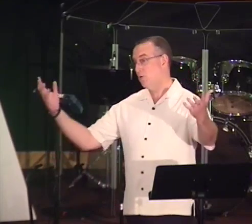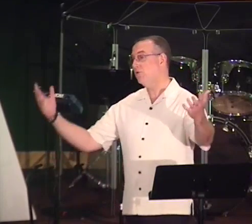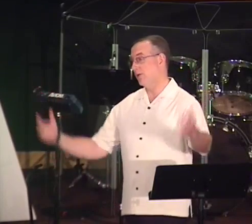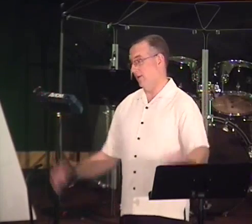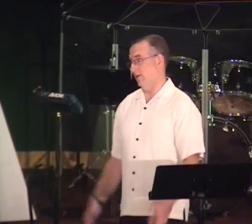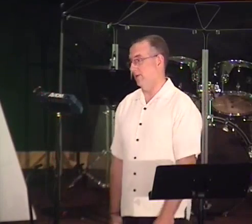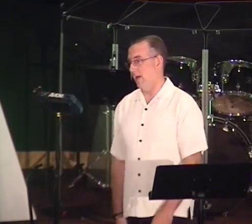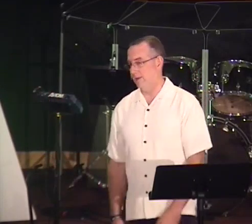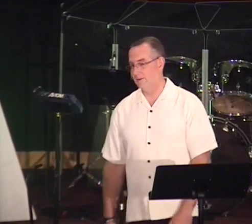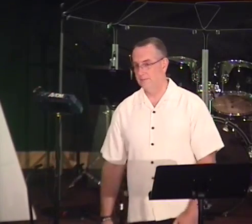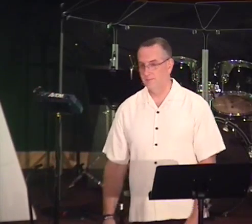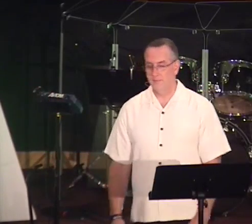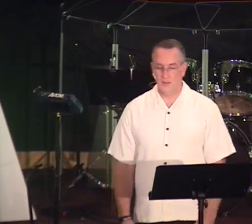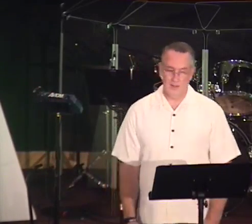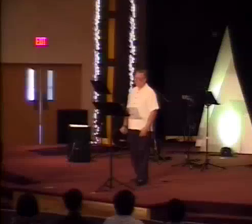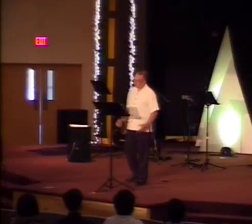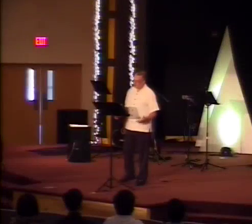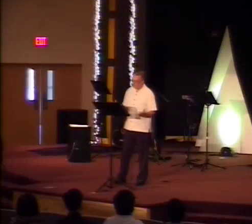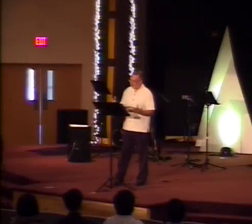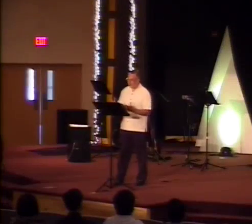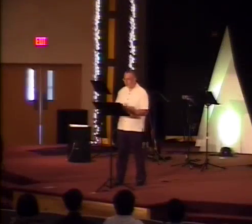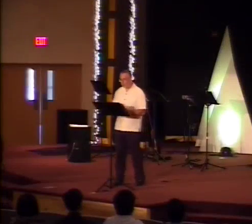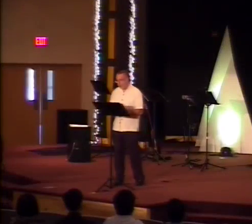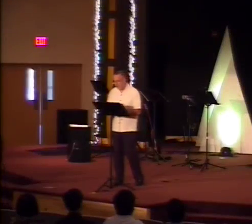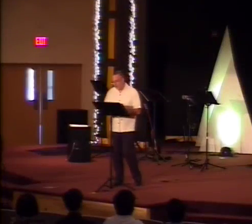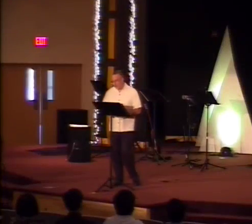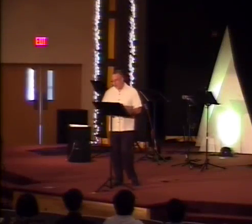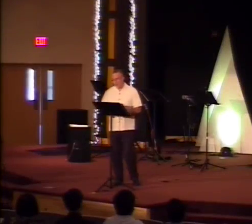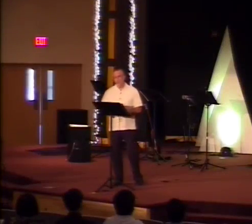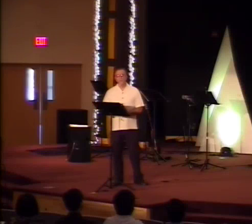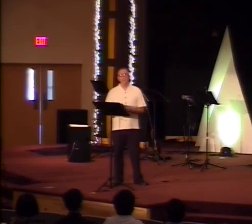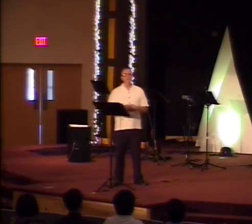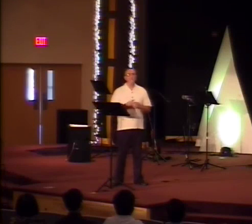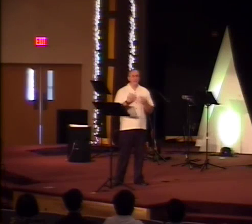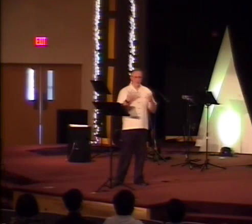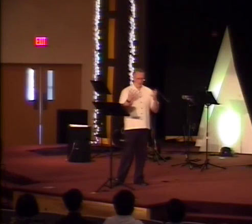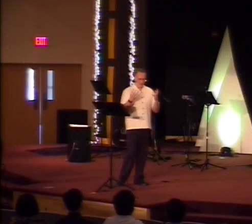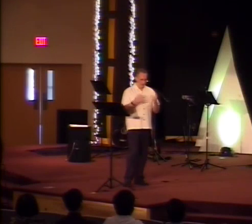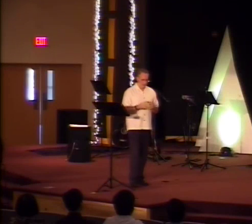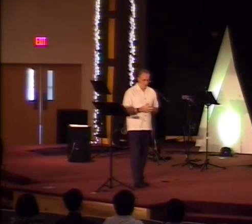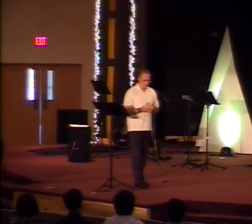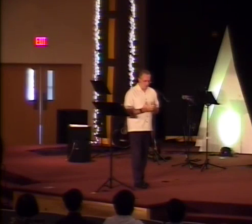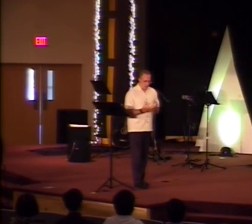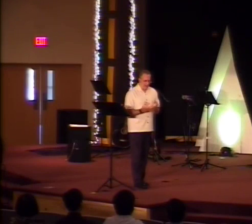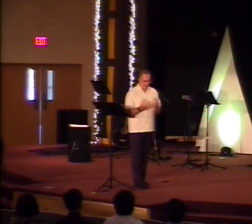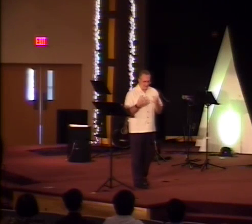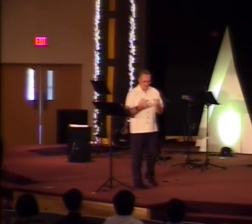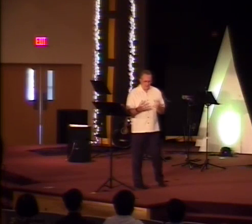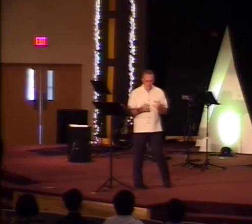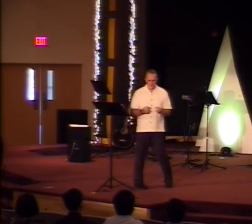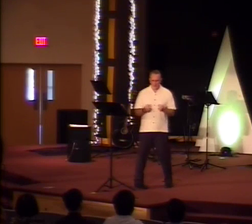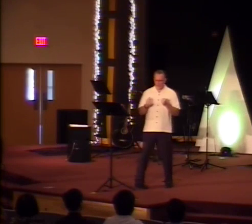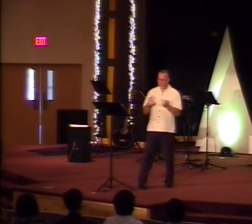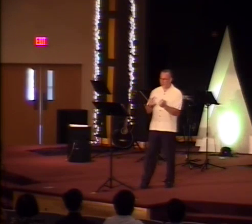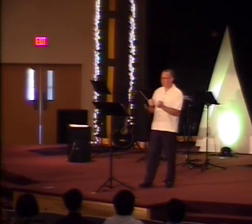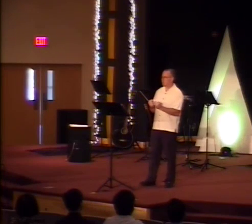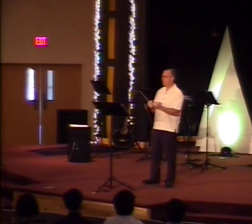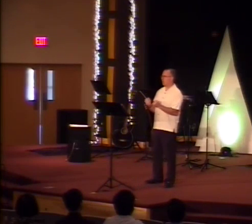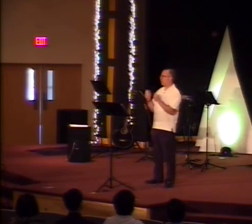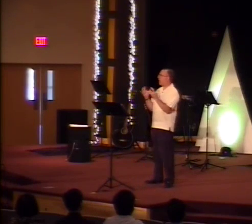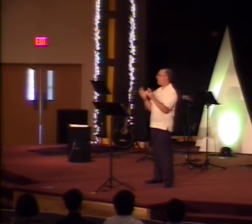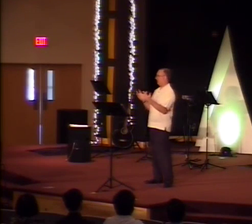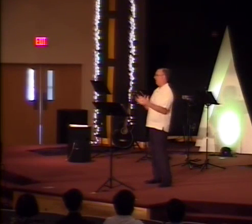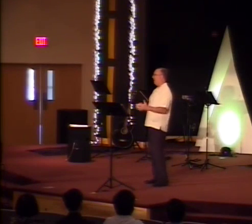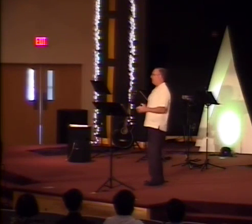of confusion in this text. I don't know if you realize it or not. But this confession thing, you are the Christ, the Son of the living God, what does that